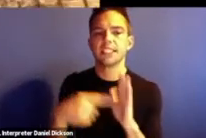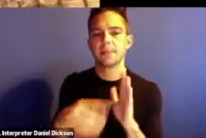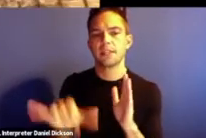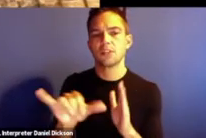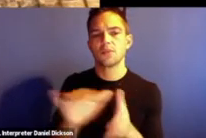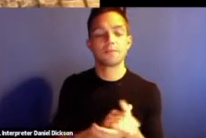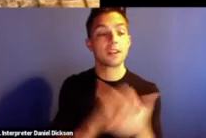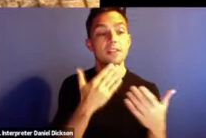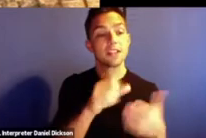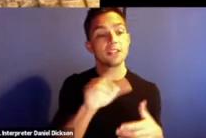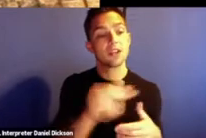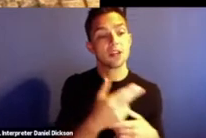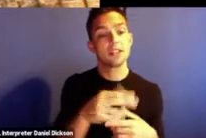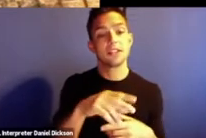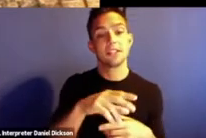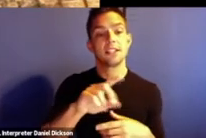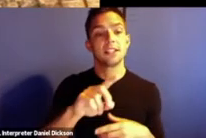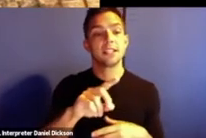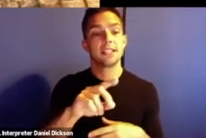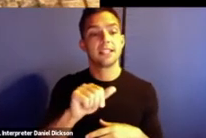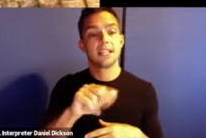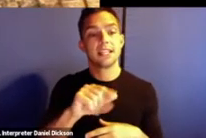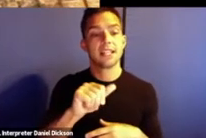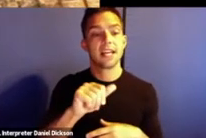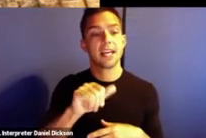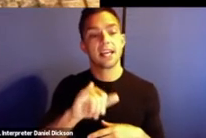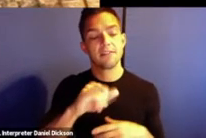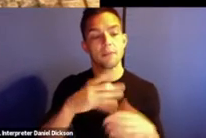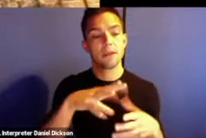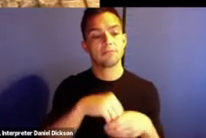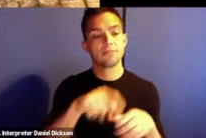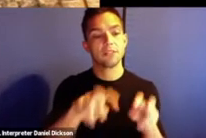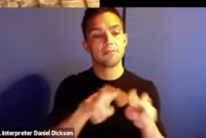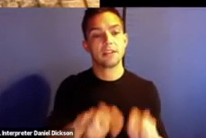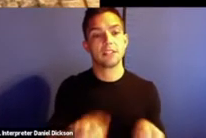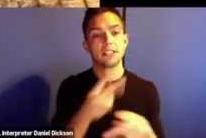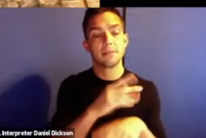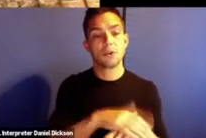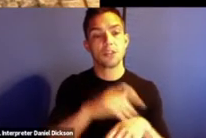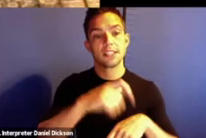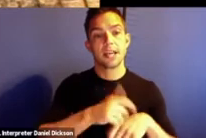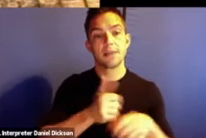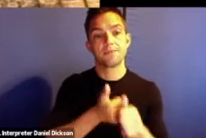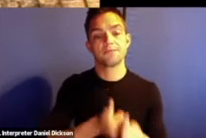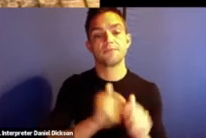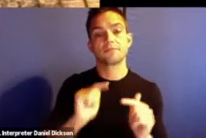So thank you, Sarah, and thank you, Danaya, for being part of this panel. And I think to keep us on time, I'm going to probably